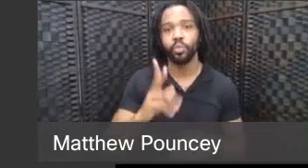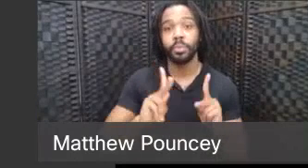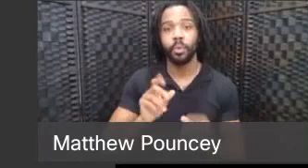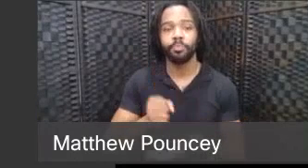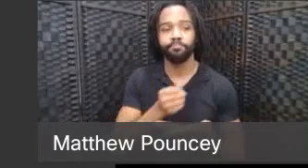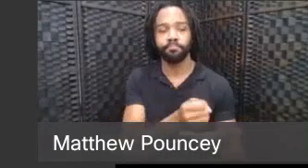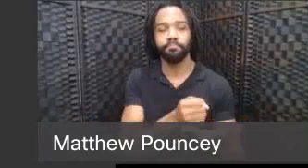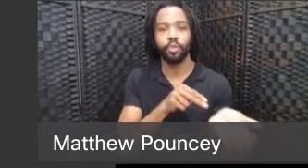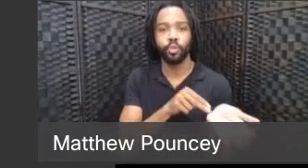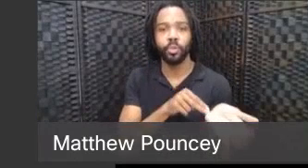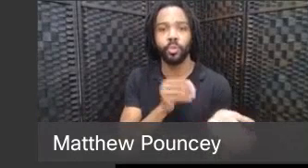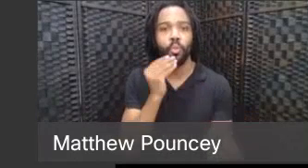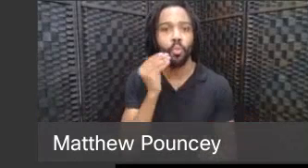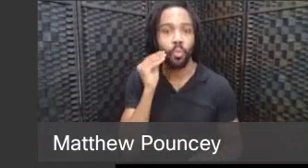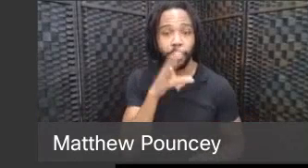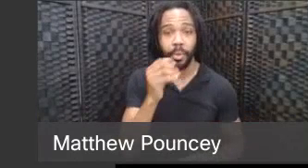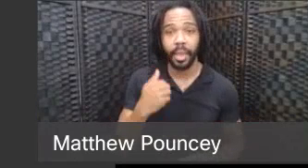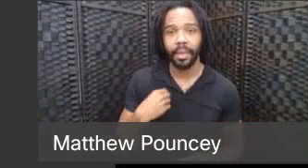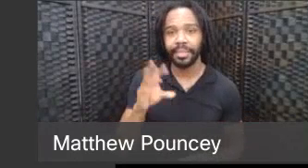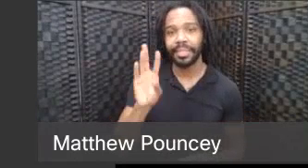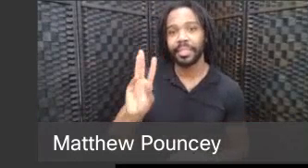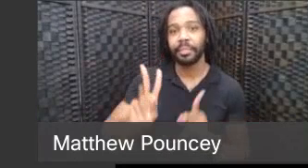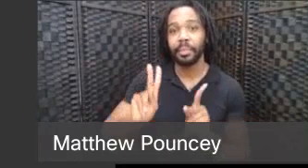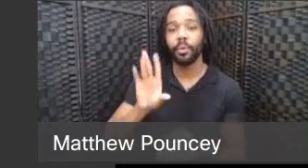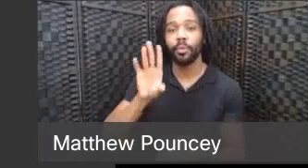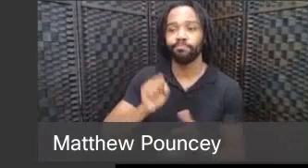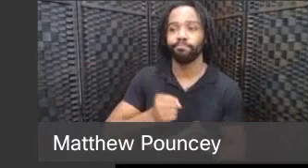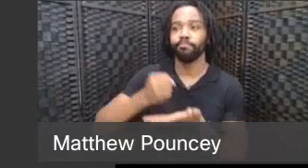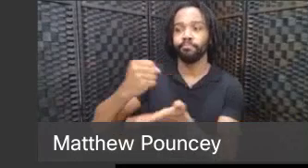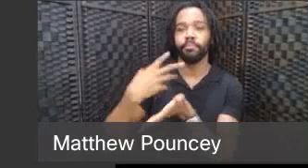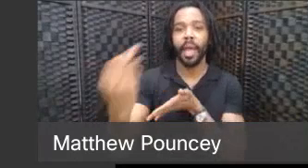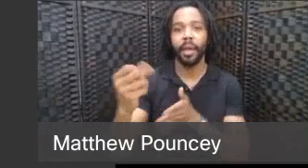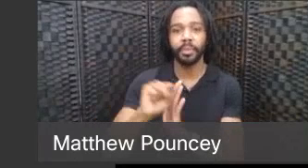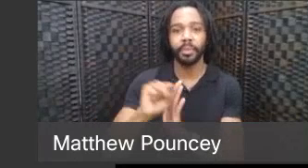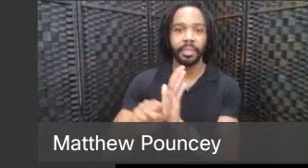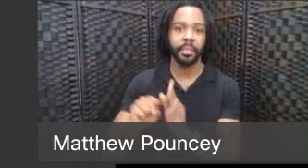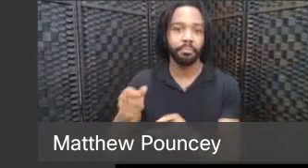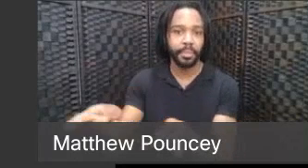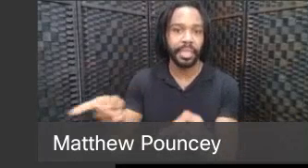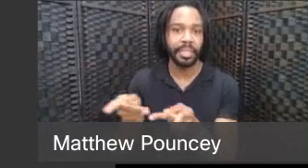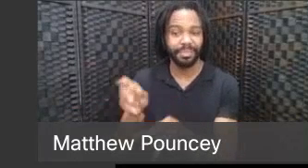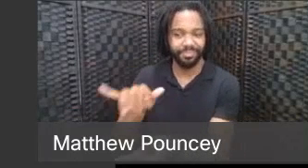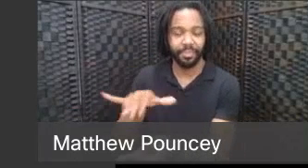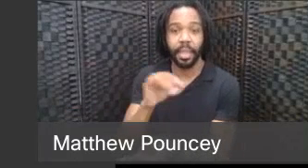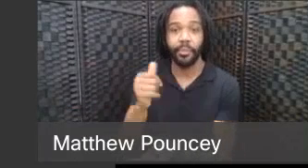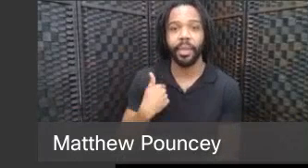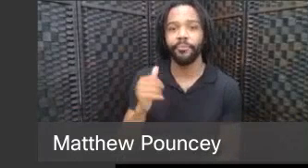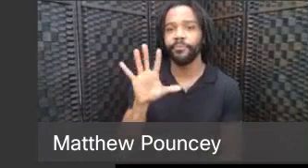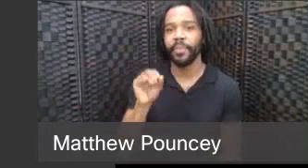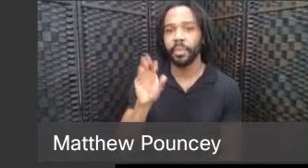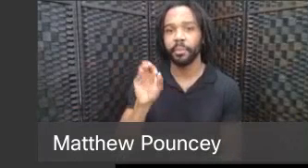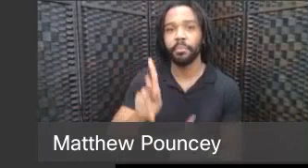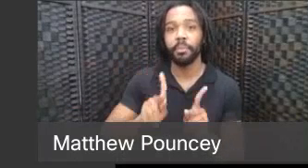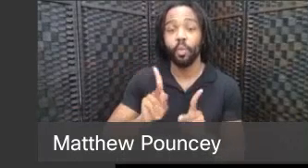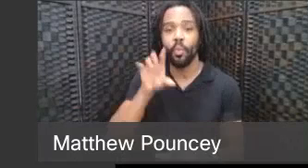home, 6 people in out-of-state placements, 50 people in residential